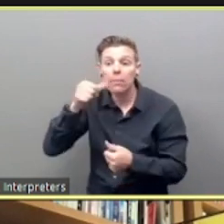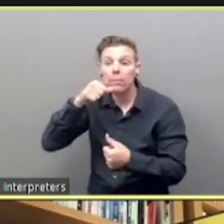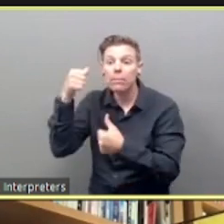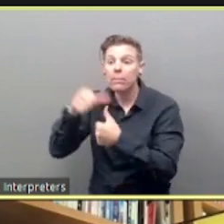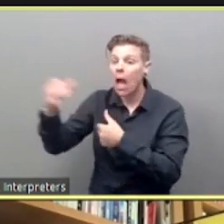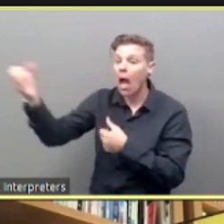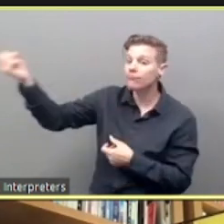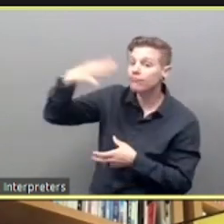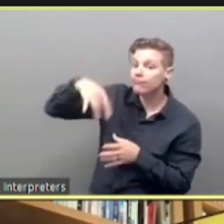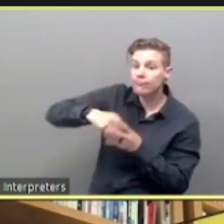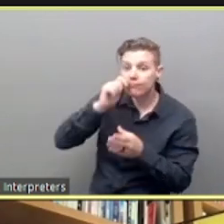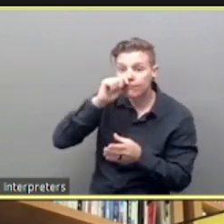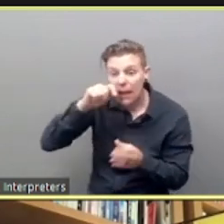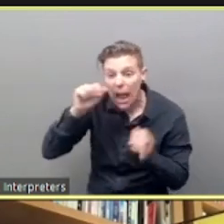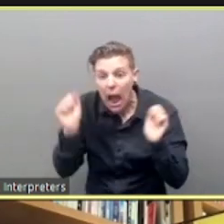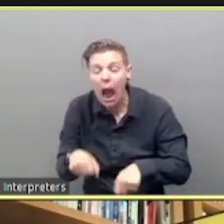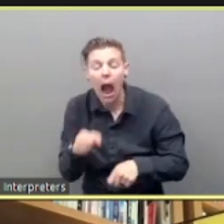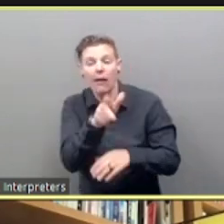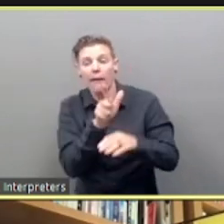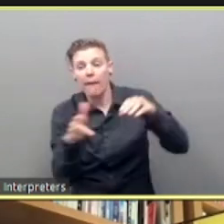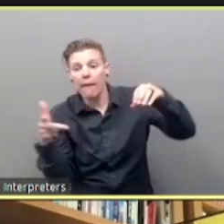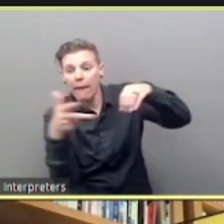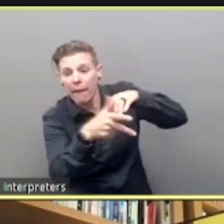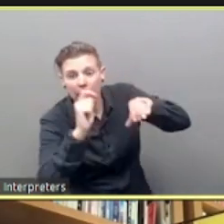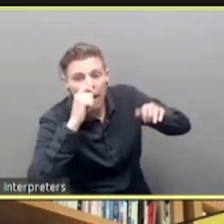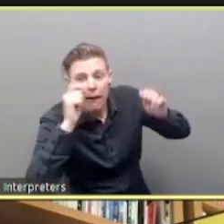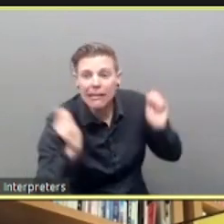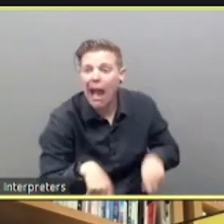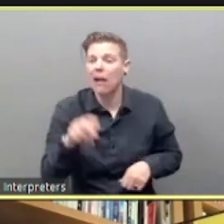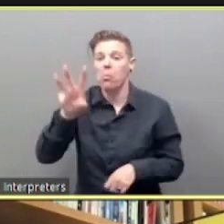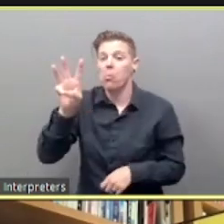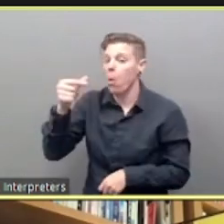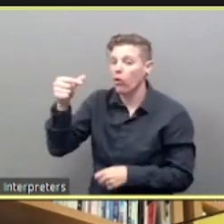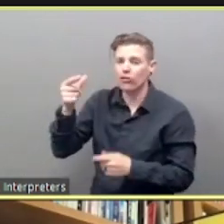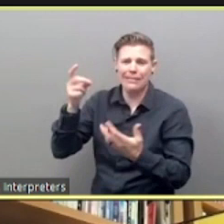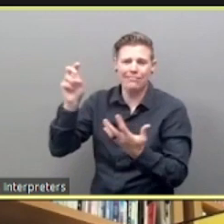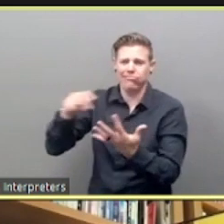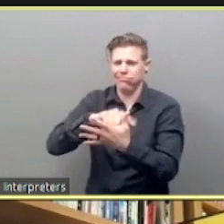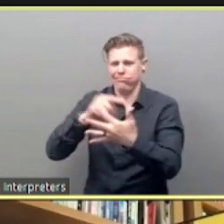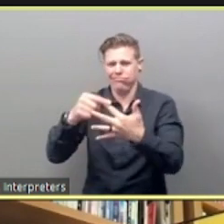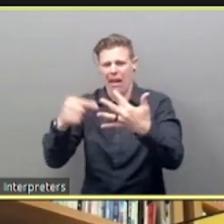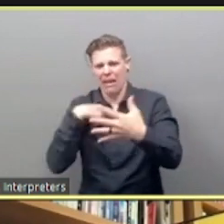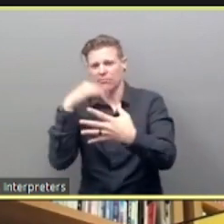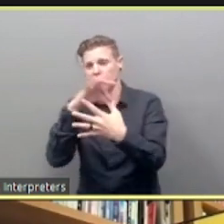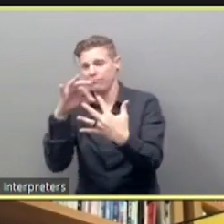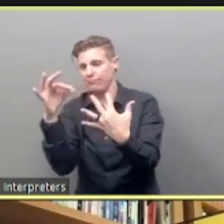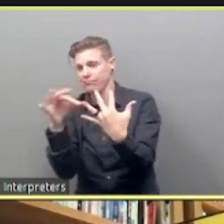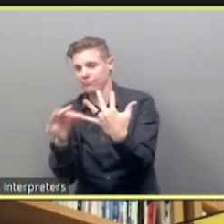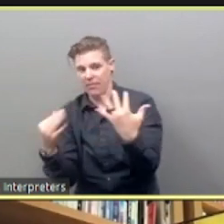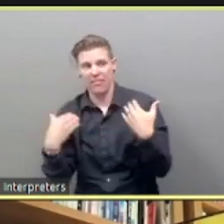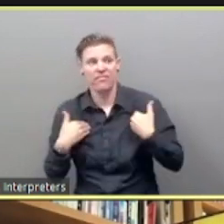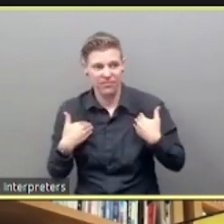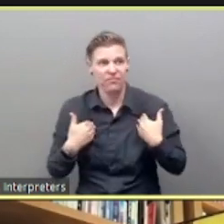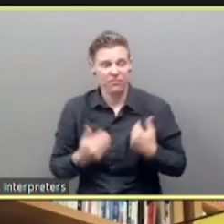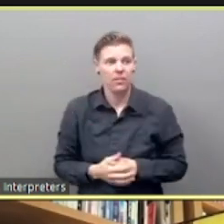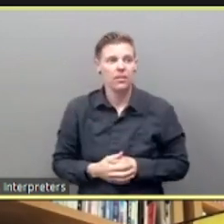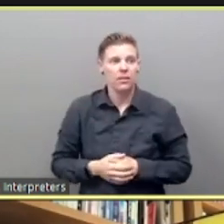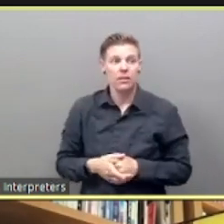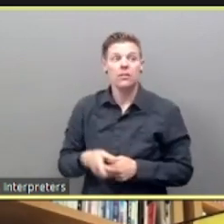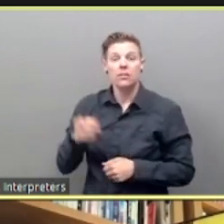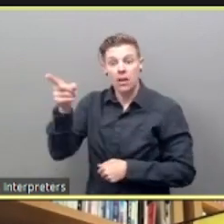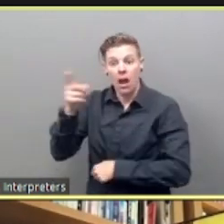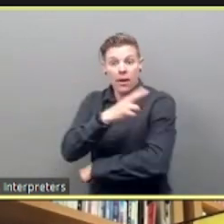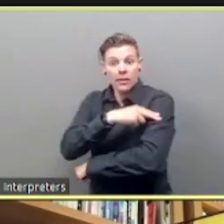our testing agencies. Next slide, please. So hospitalizations and deaths, and we're going to spend a lot of